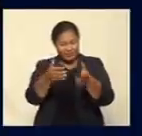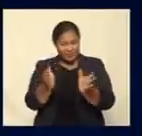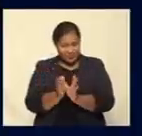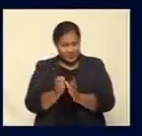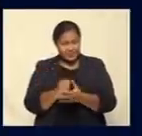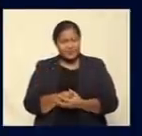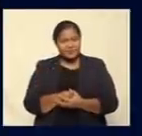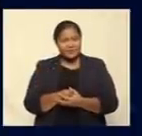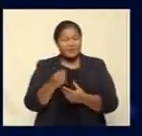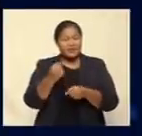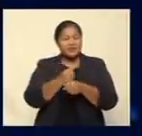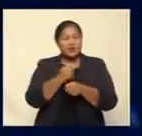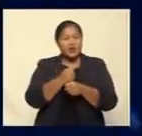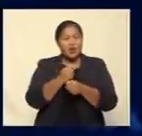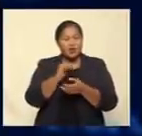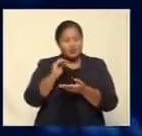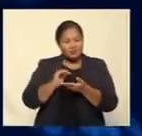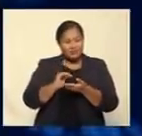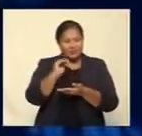at